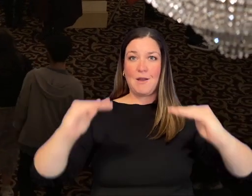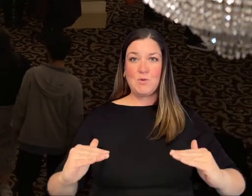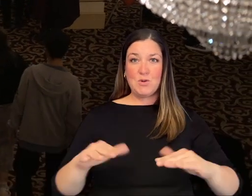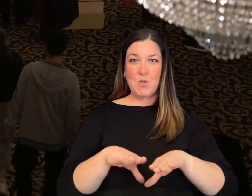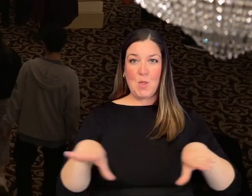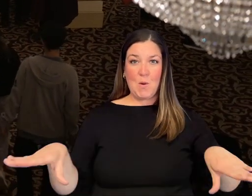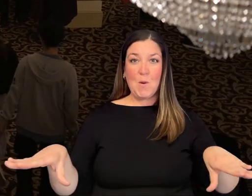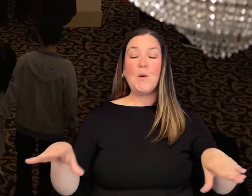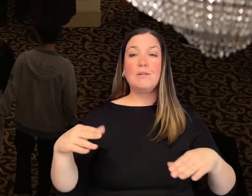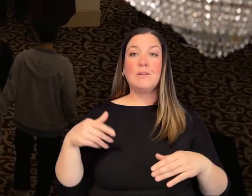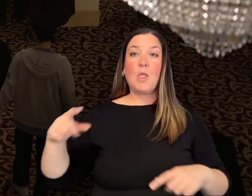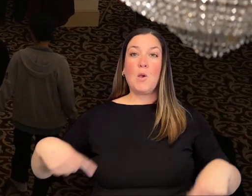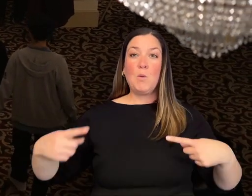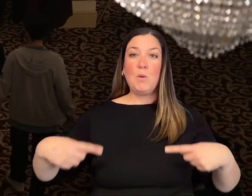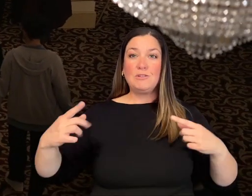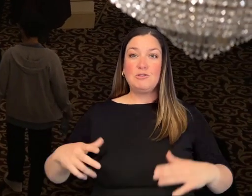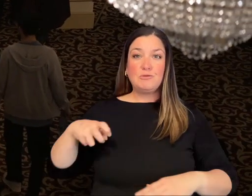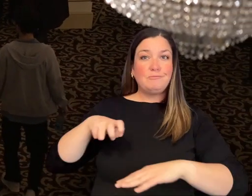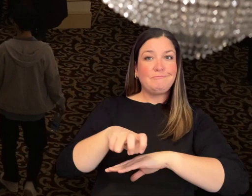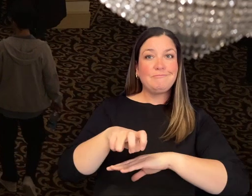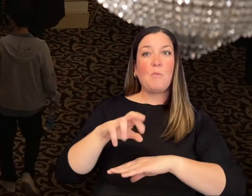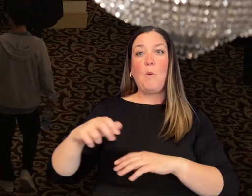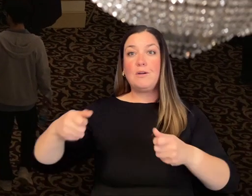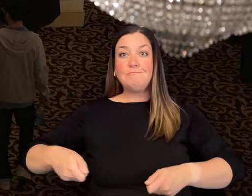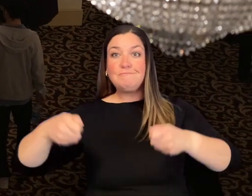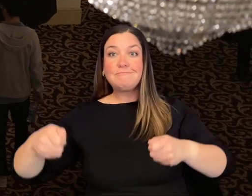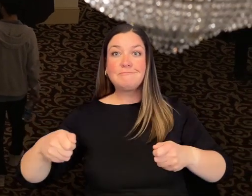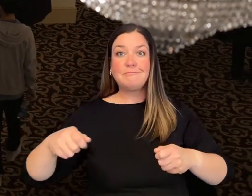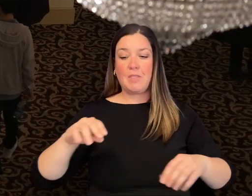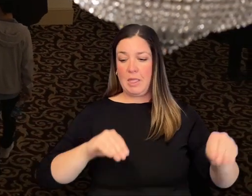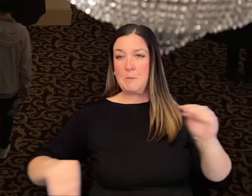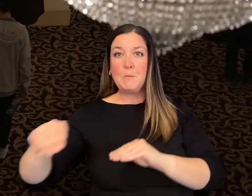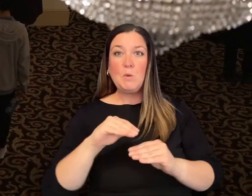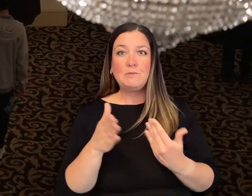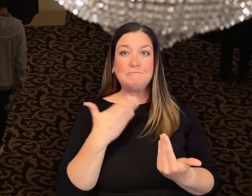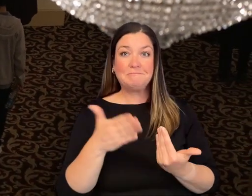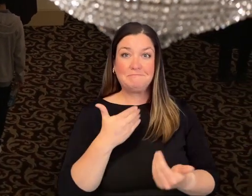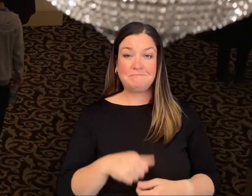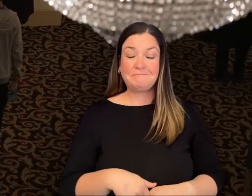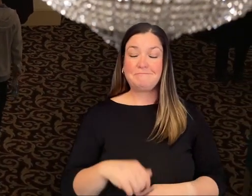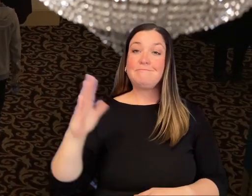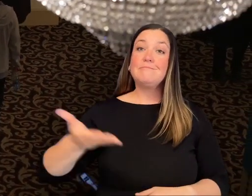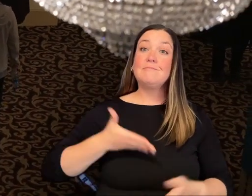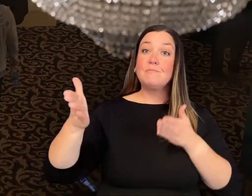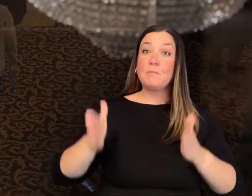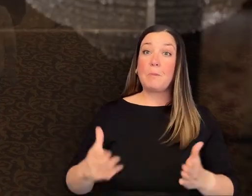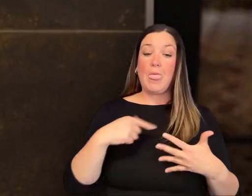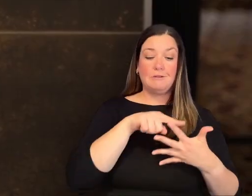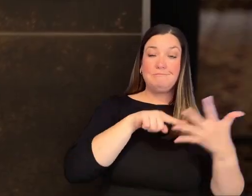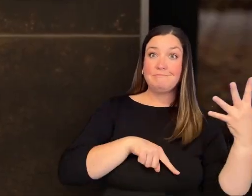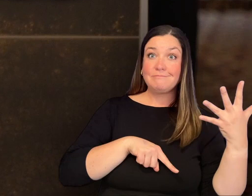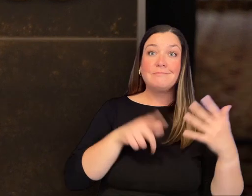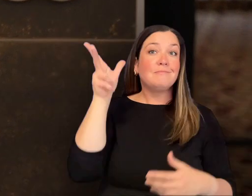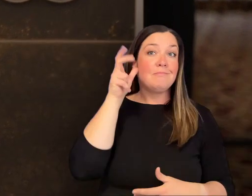low counters that allow for wheelchairs and other mobility devices to navigate easily. At patron services,